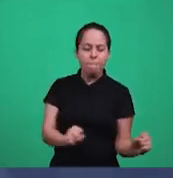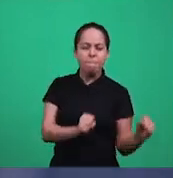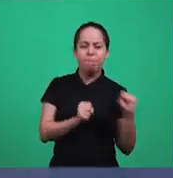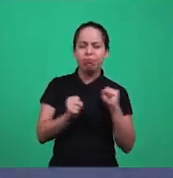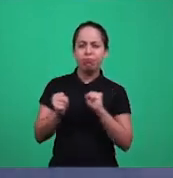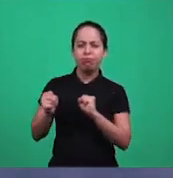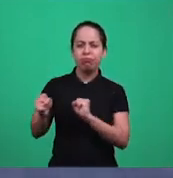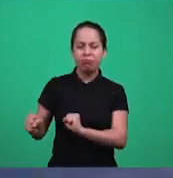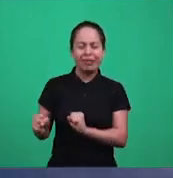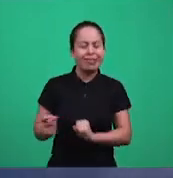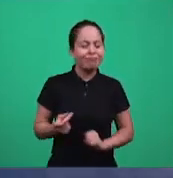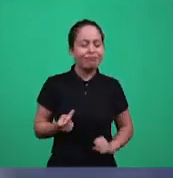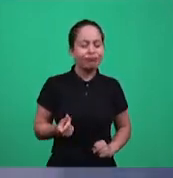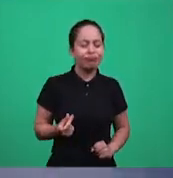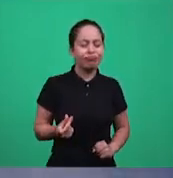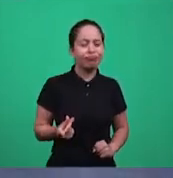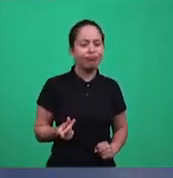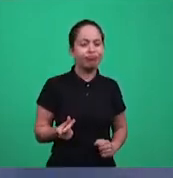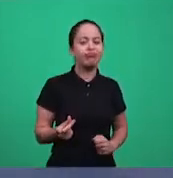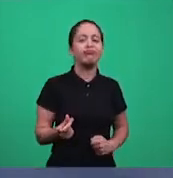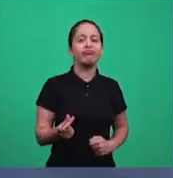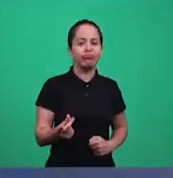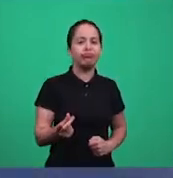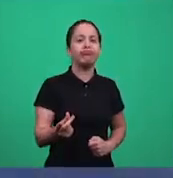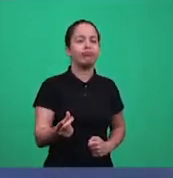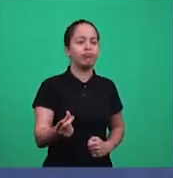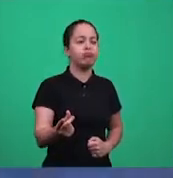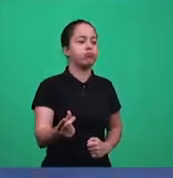Eternal power of the Lord.